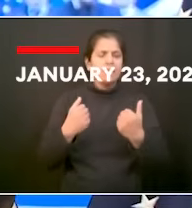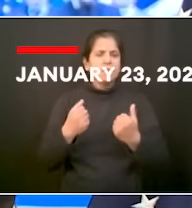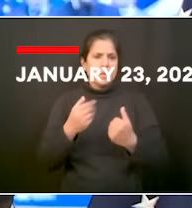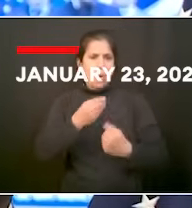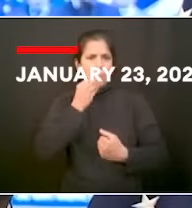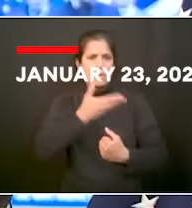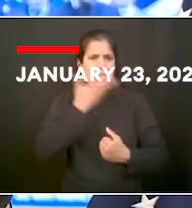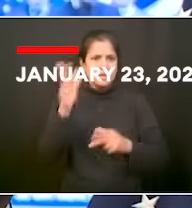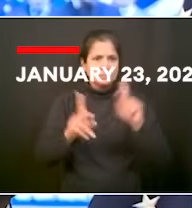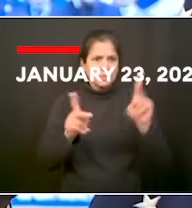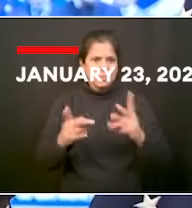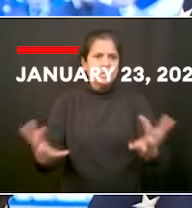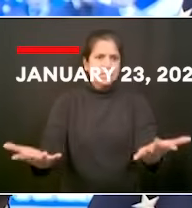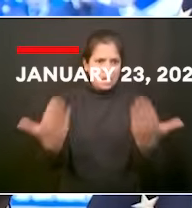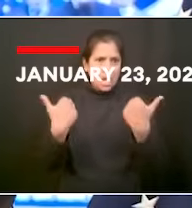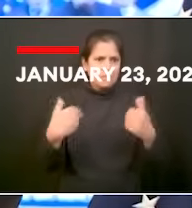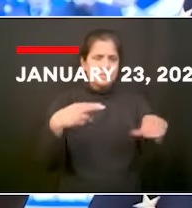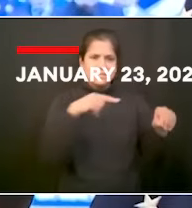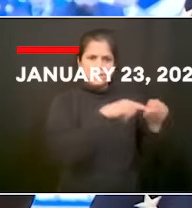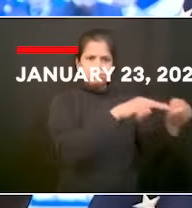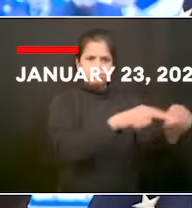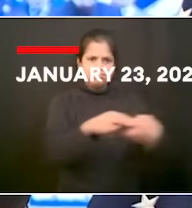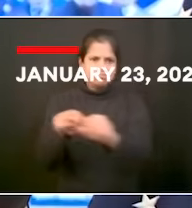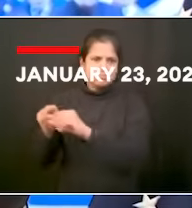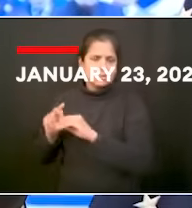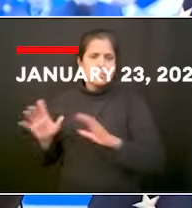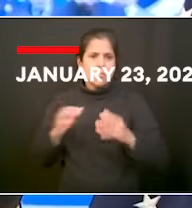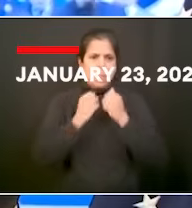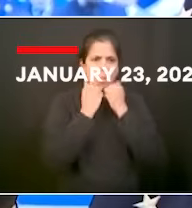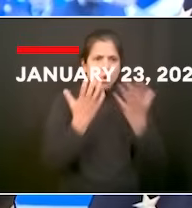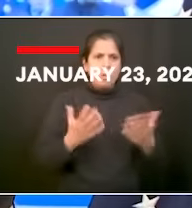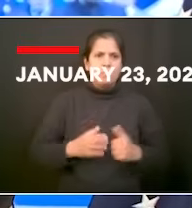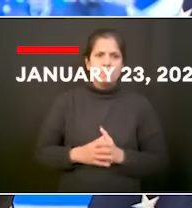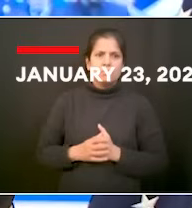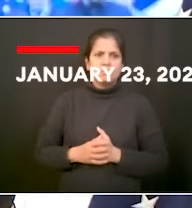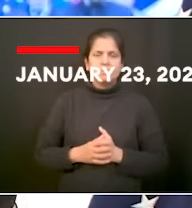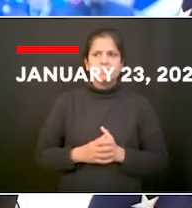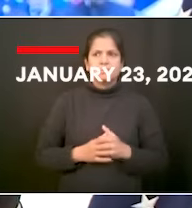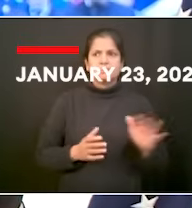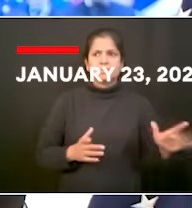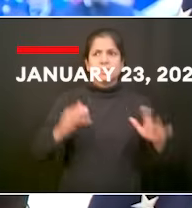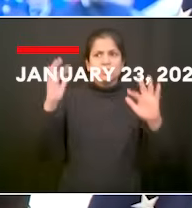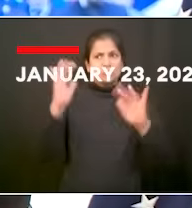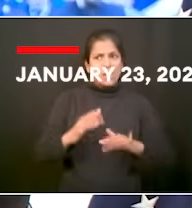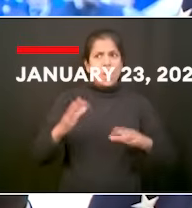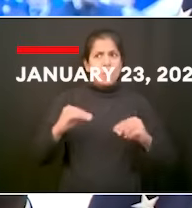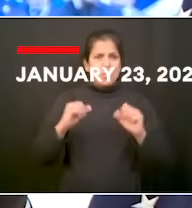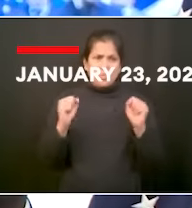things that if left together without any kind of a city response, the consequences could be significant. And so what